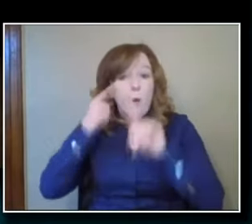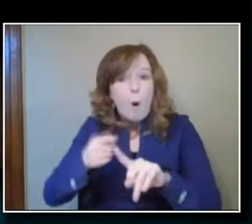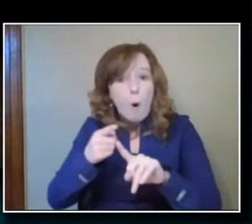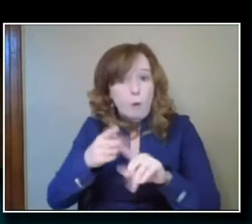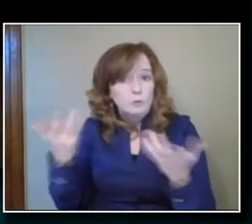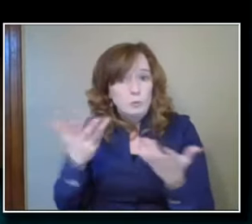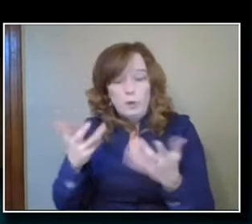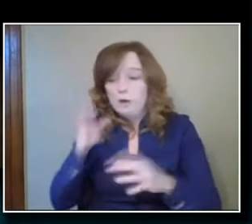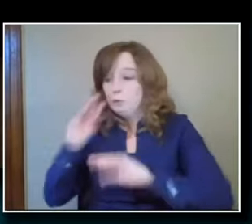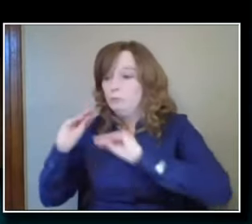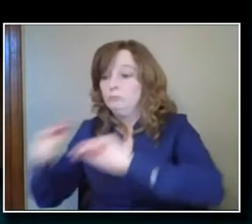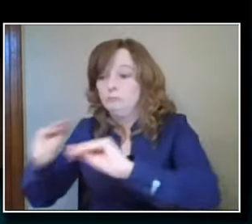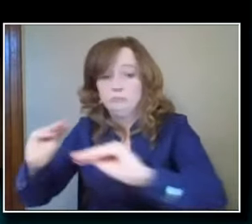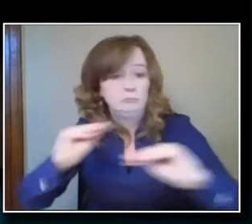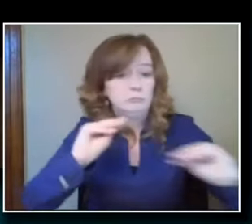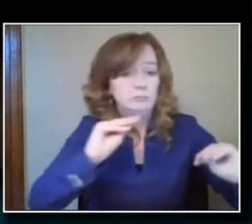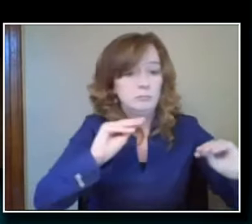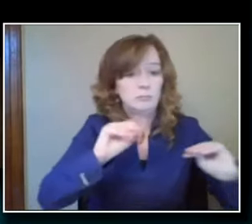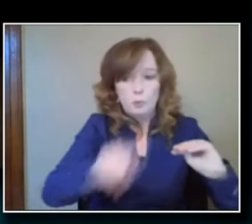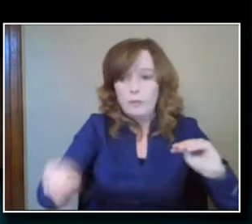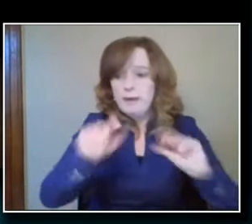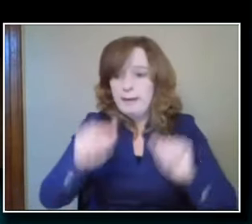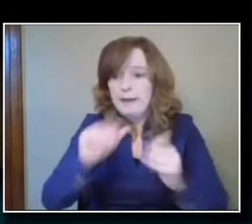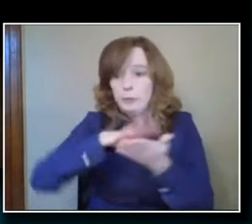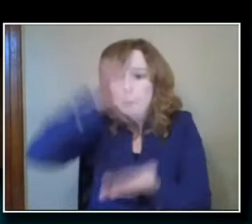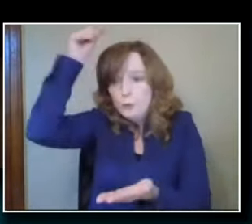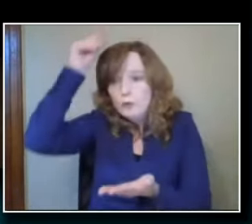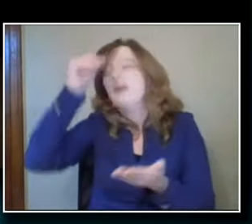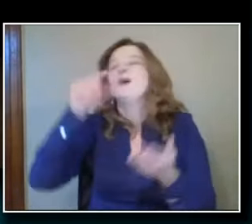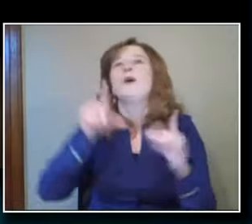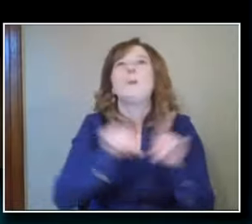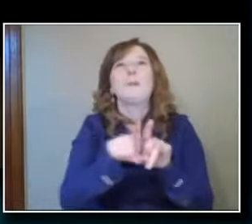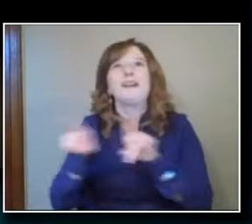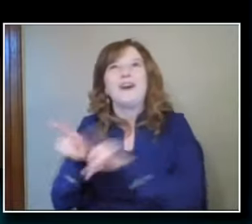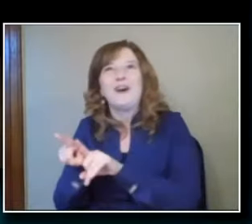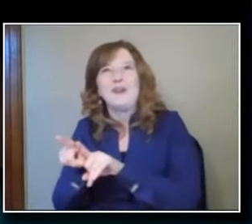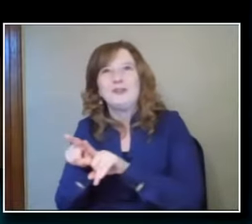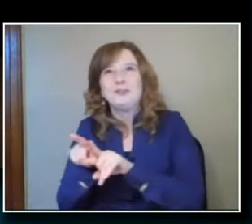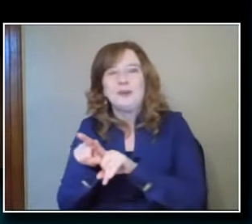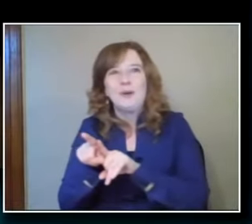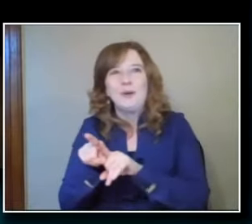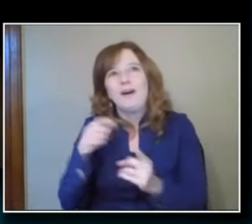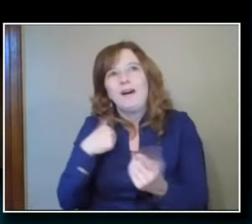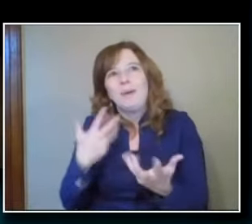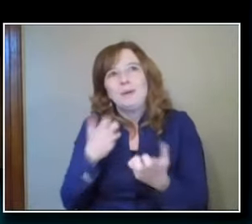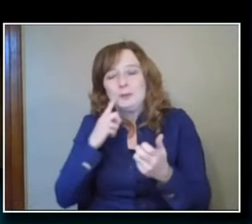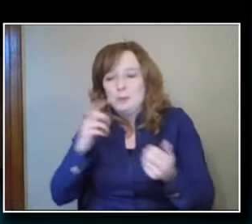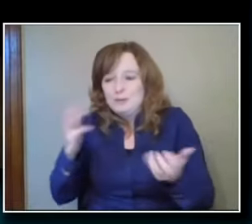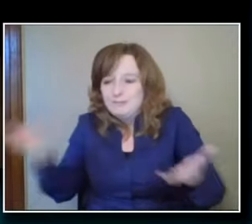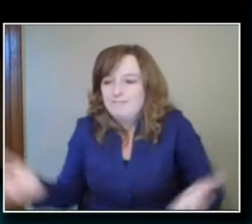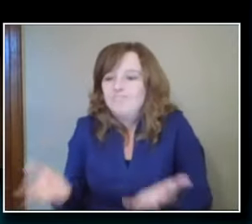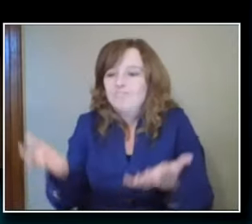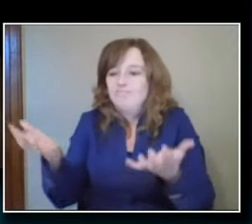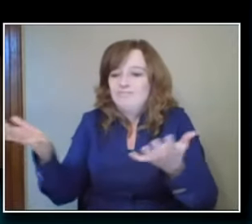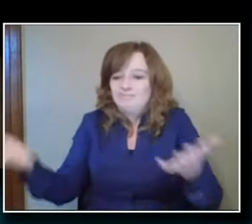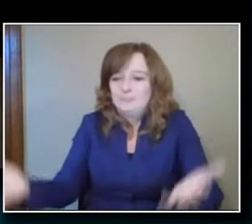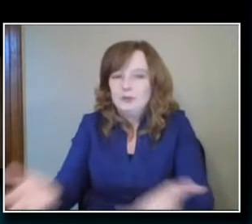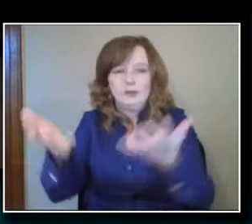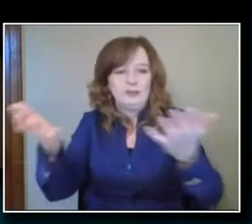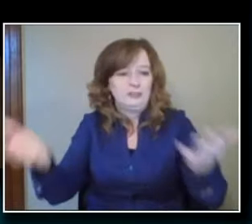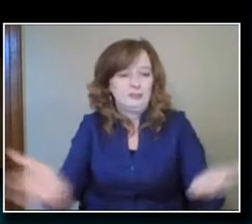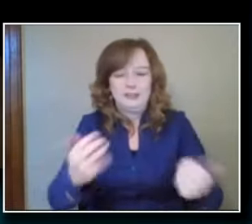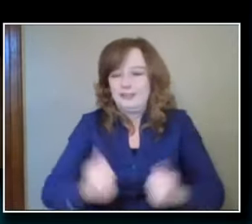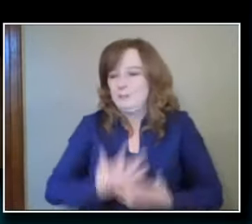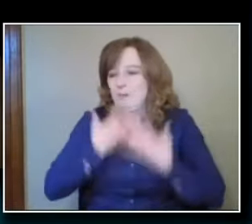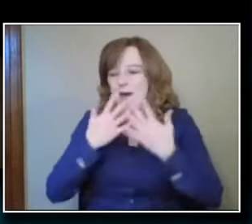can learn it, but I also really work hard at inspiring and encouraging my students. What often